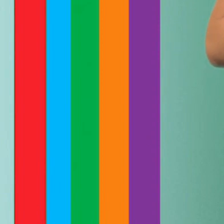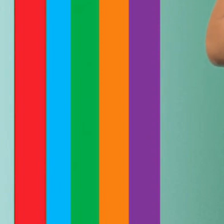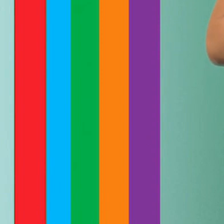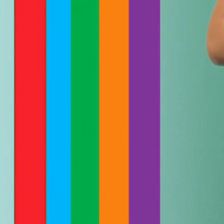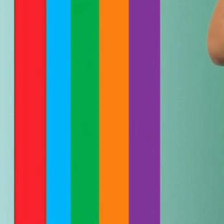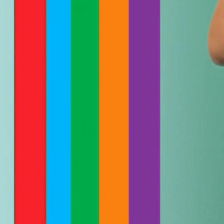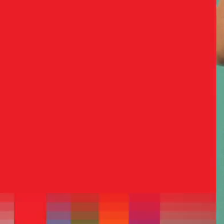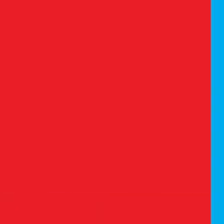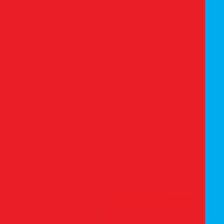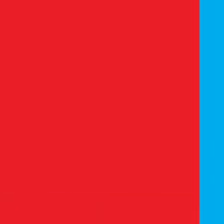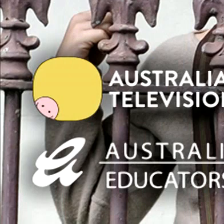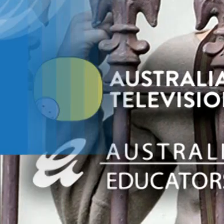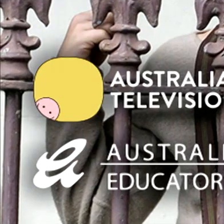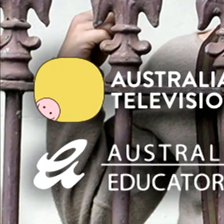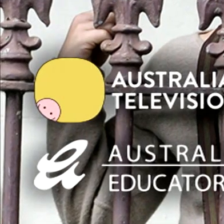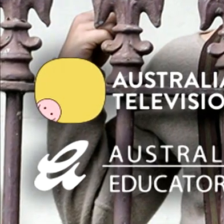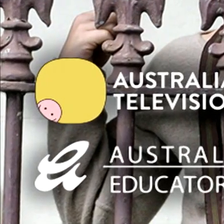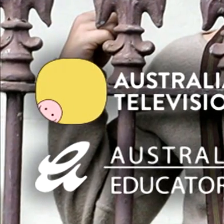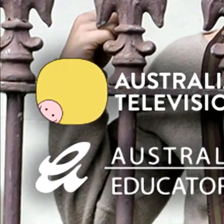the 26th of June.